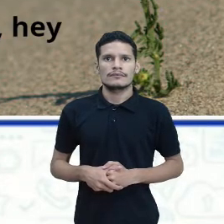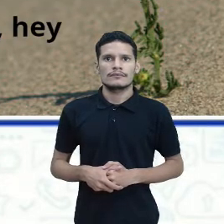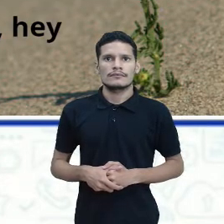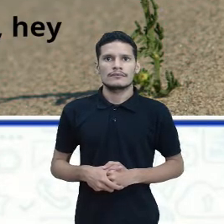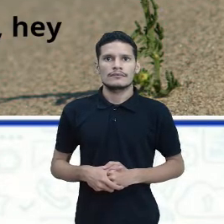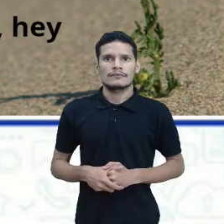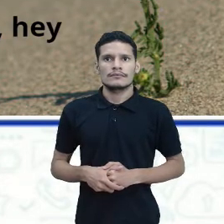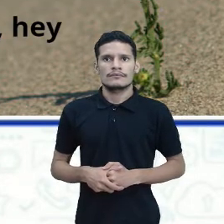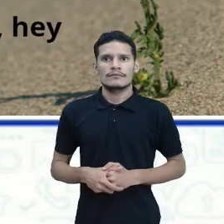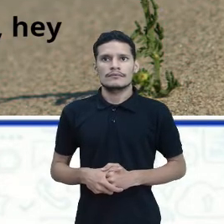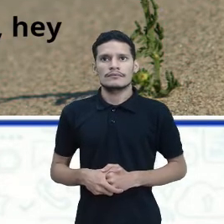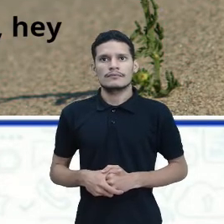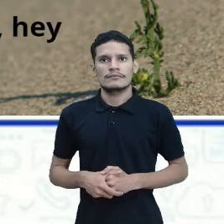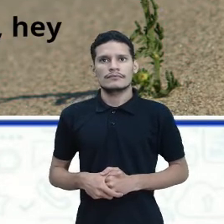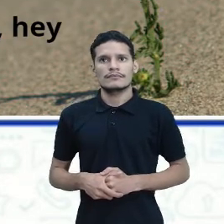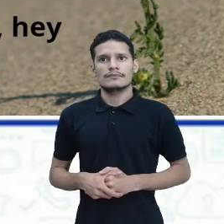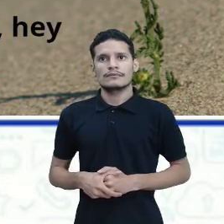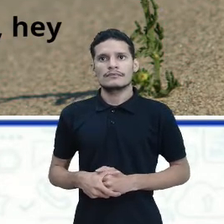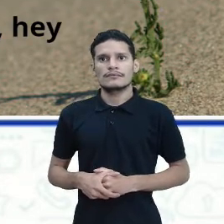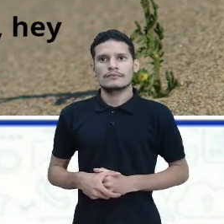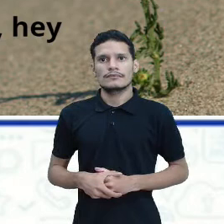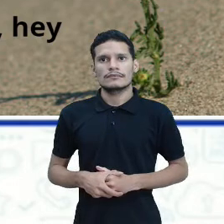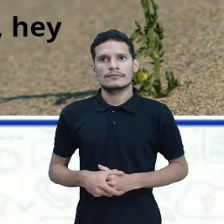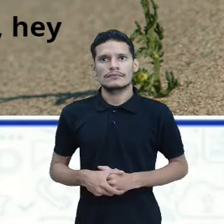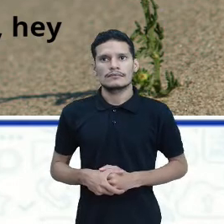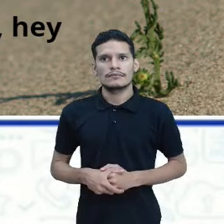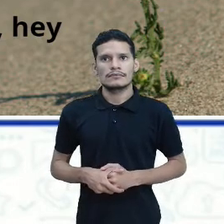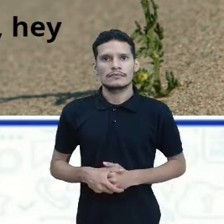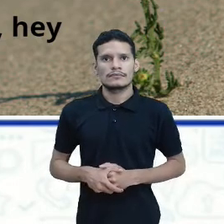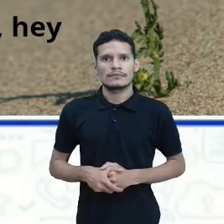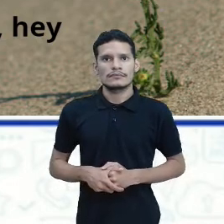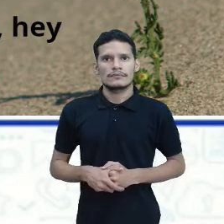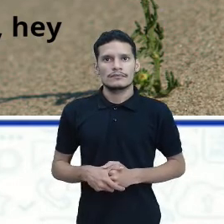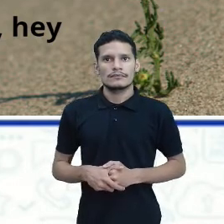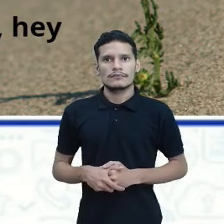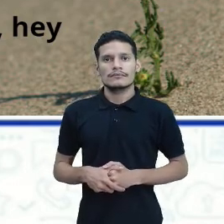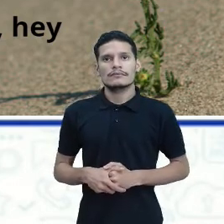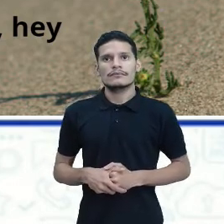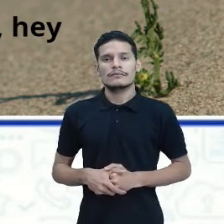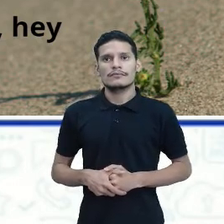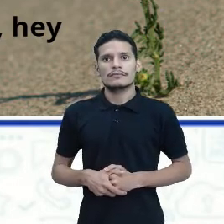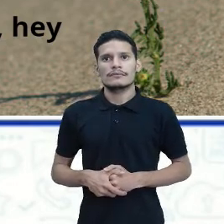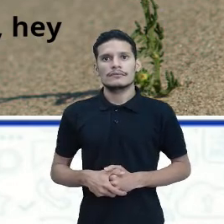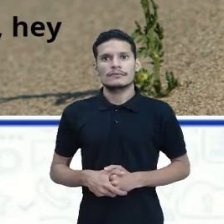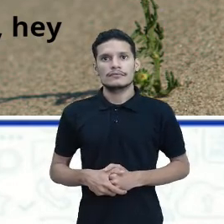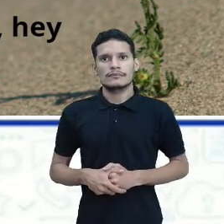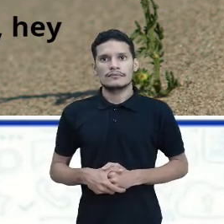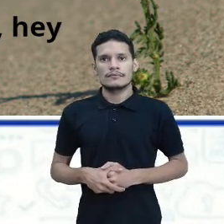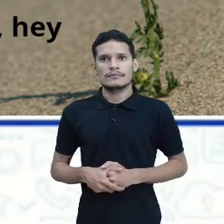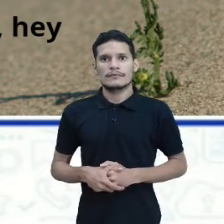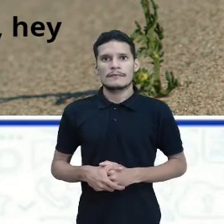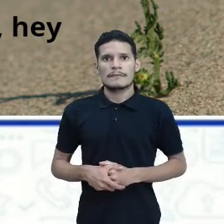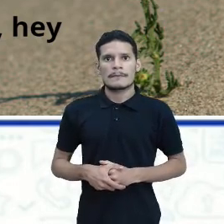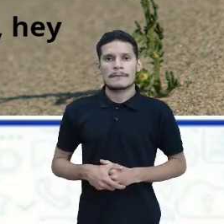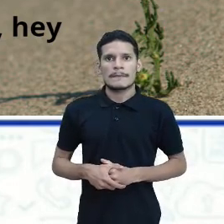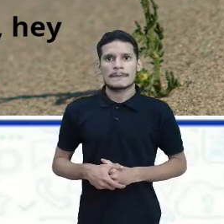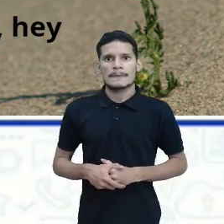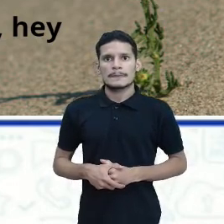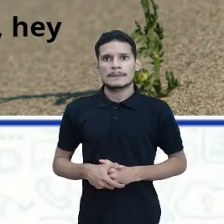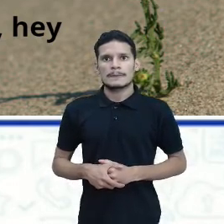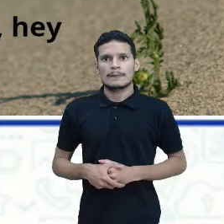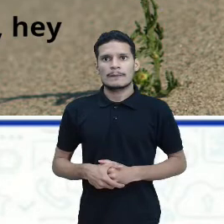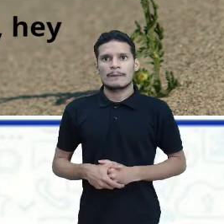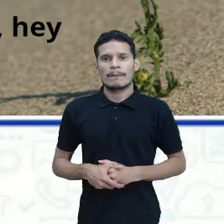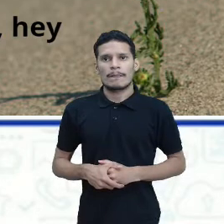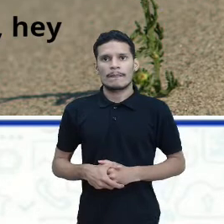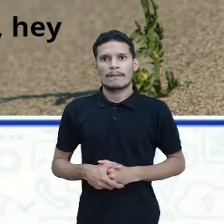me. Go on now, go. Walk out the doors. Just turn around and now